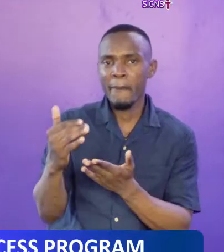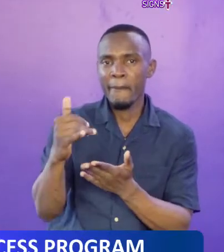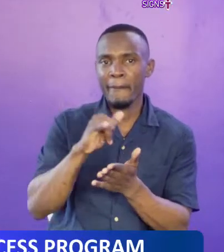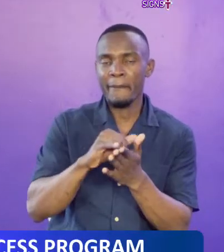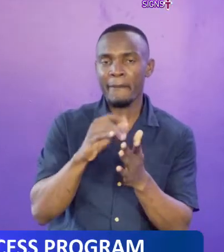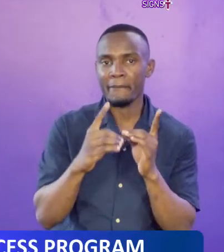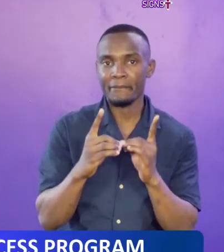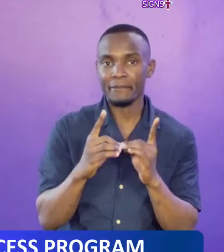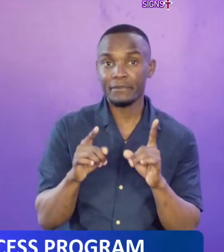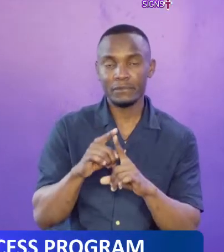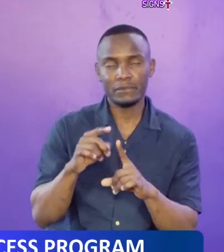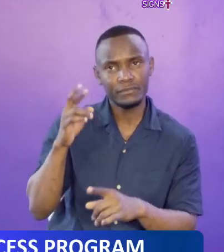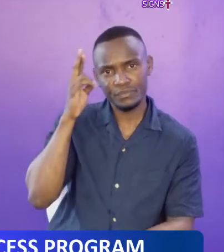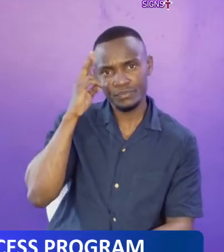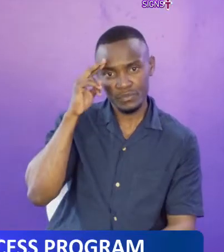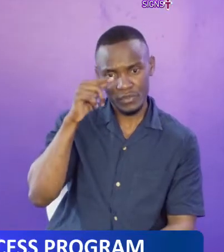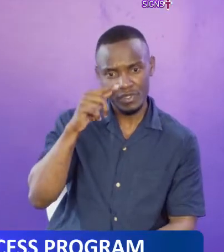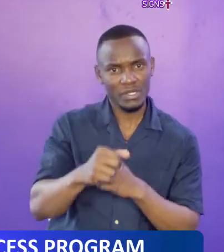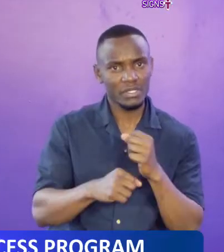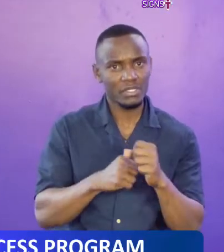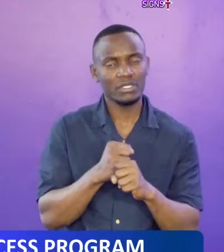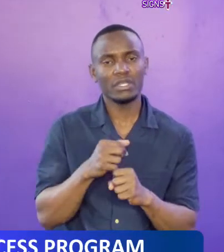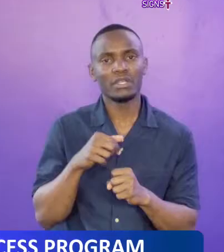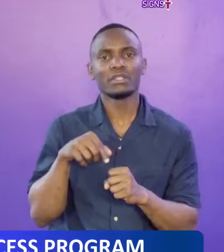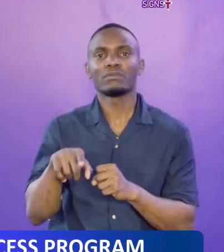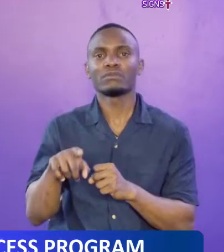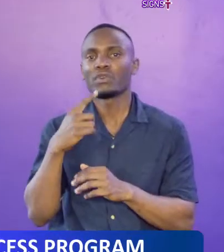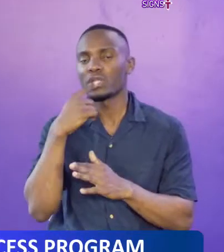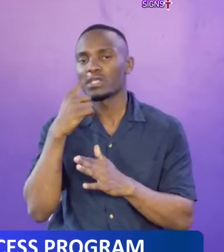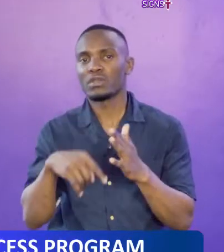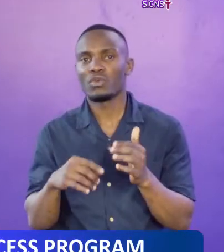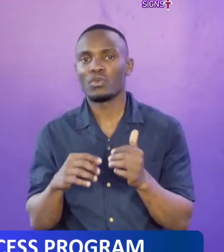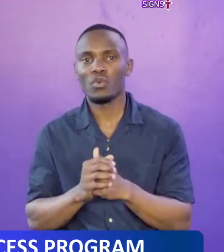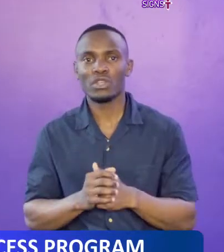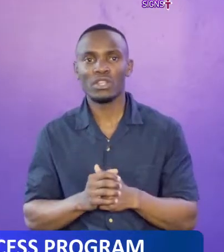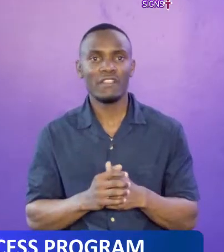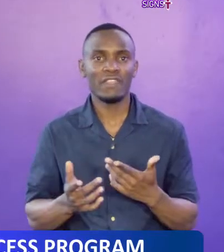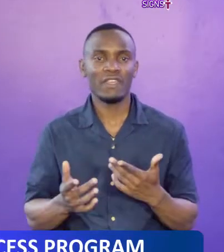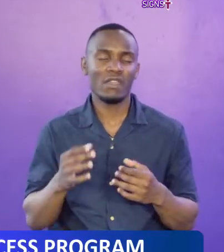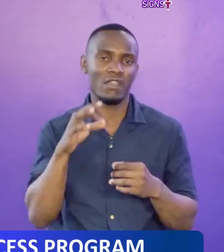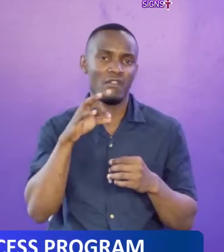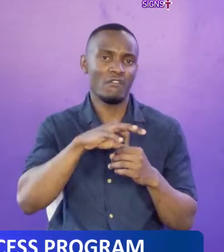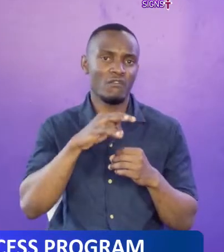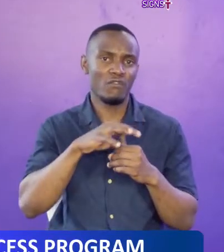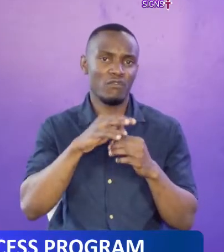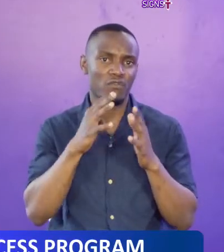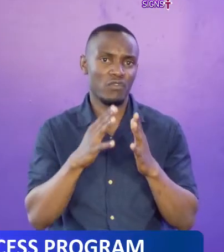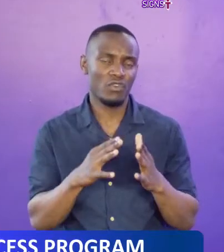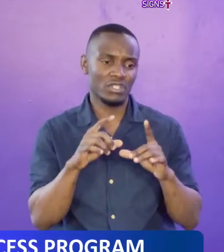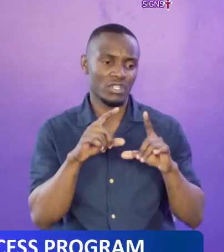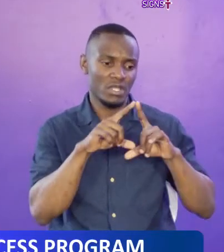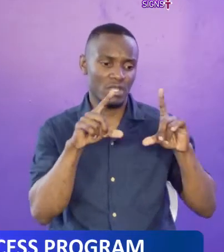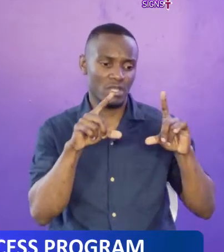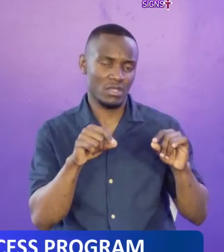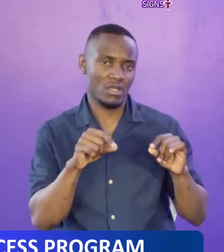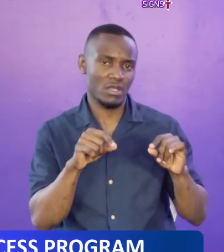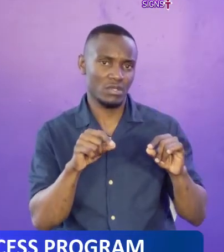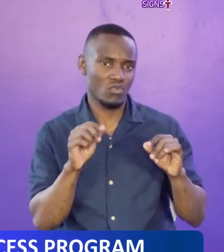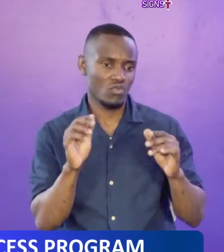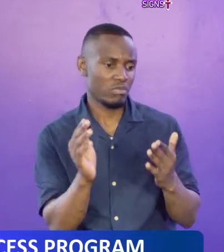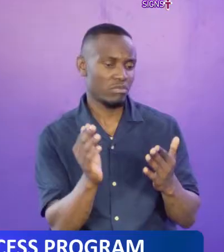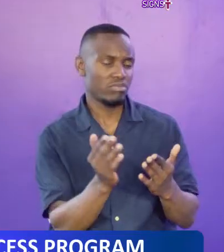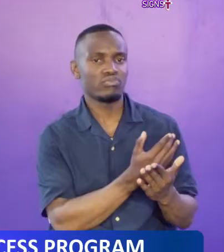Remember, sometimes this year they say they will be phasing out that voter's card and use unique identifier, which is the